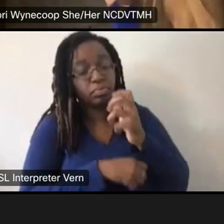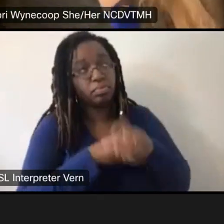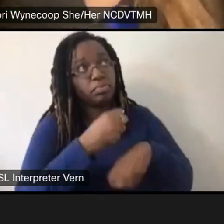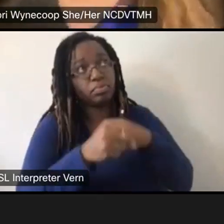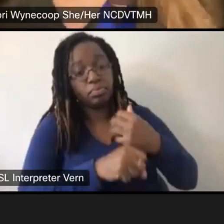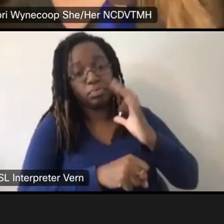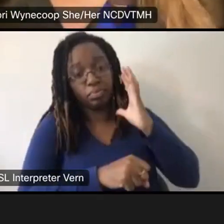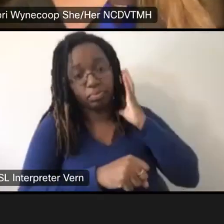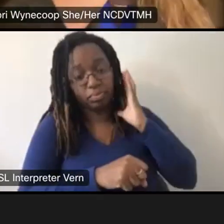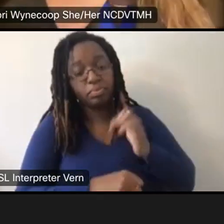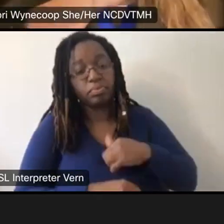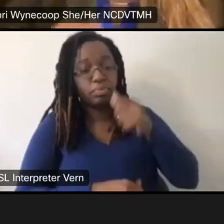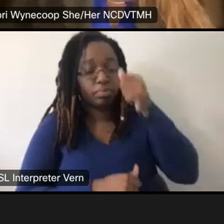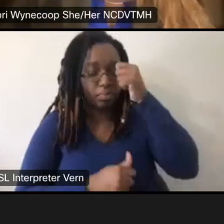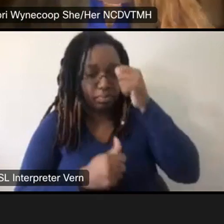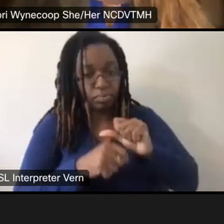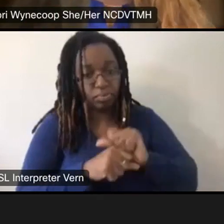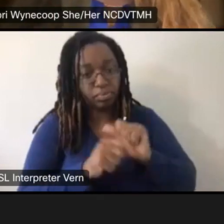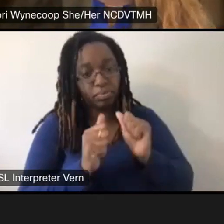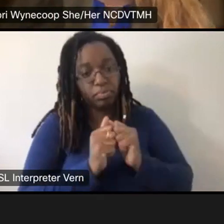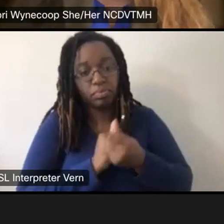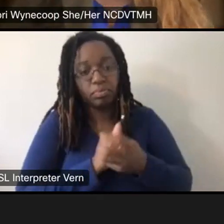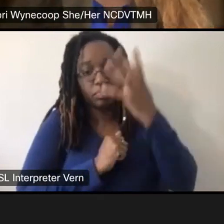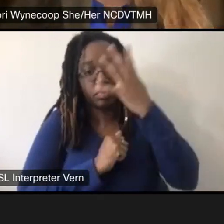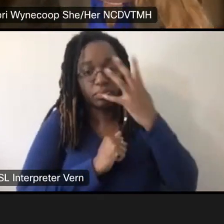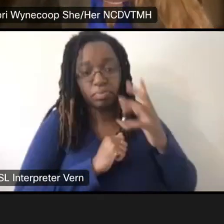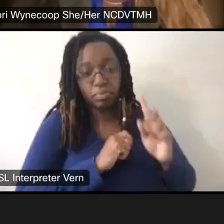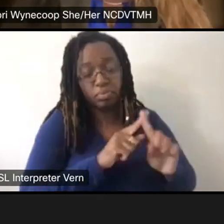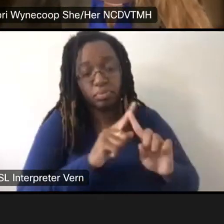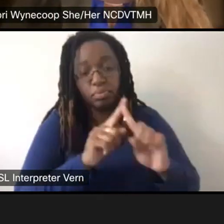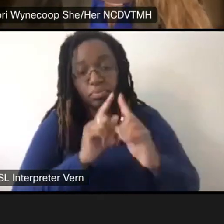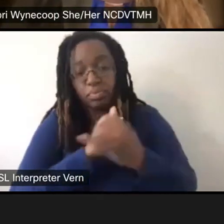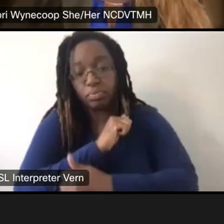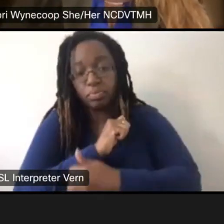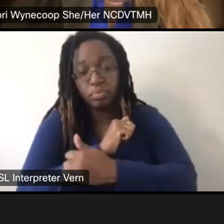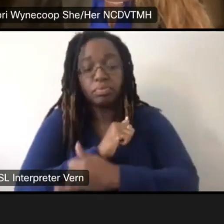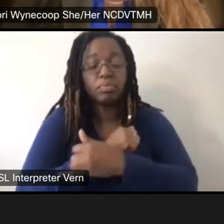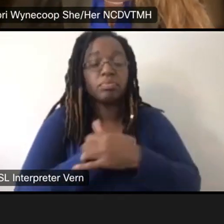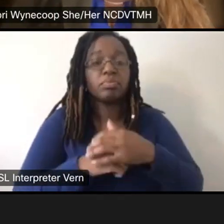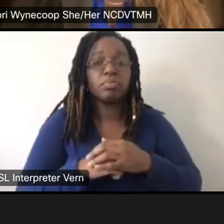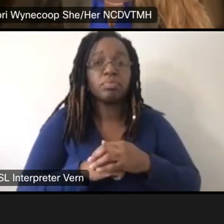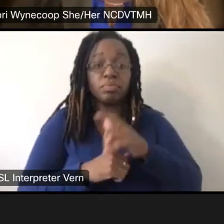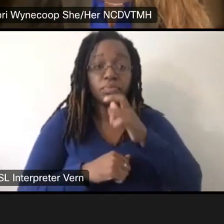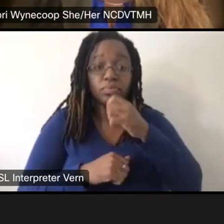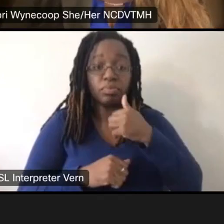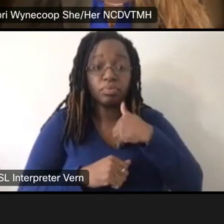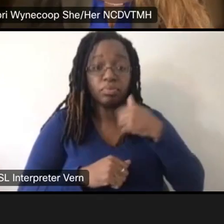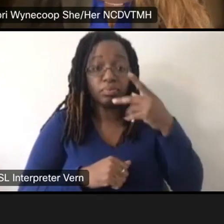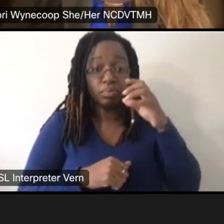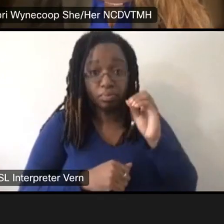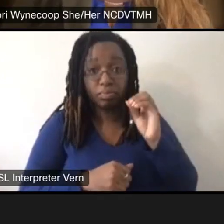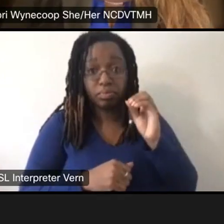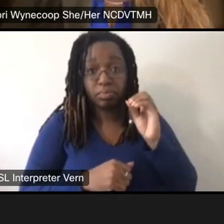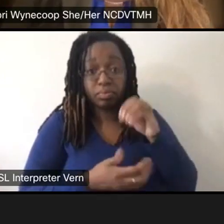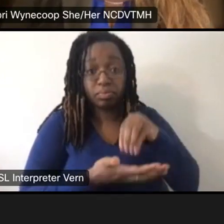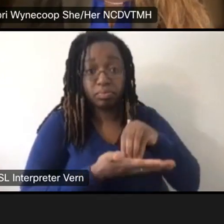with many immigrants from various different countries and those who had protective orders issued against them,